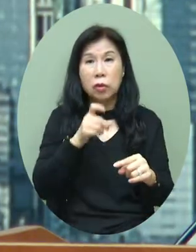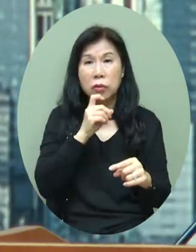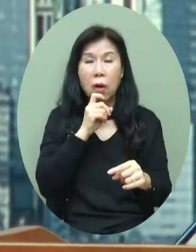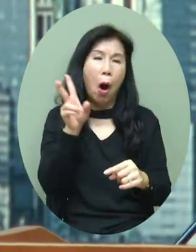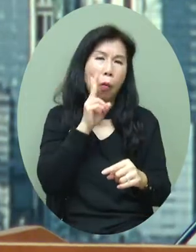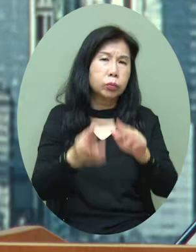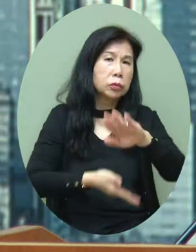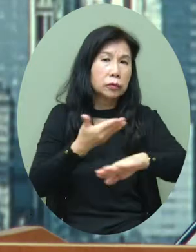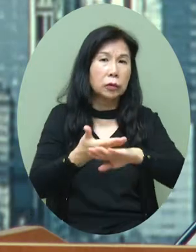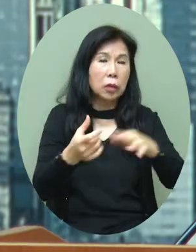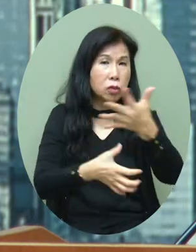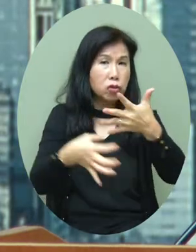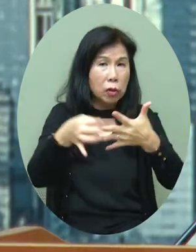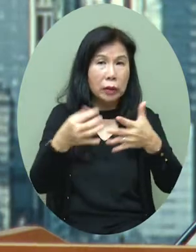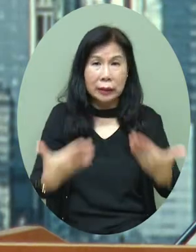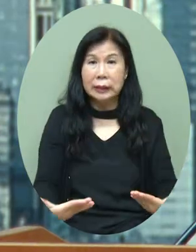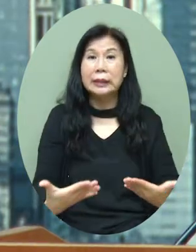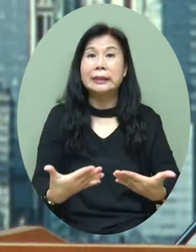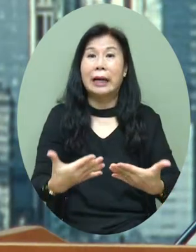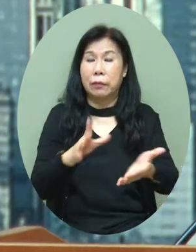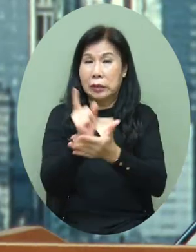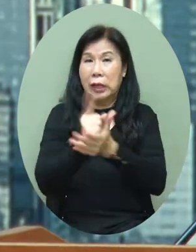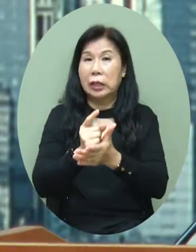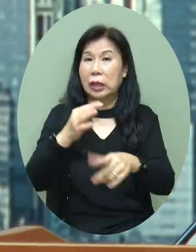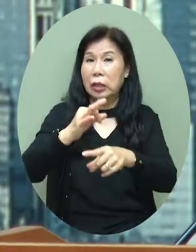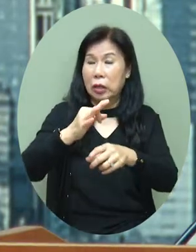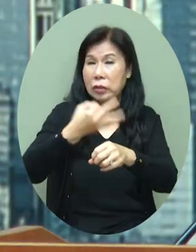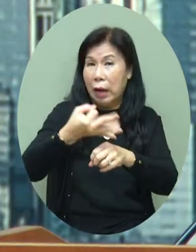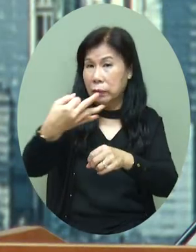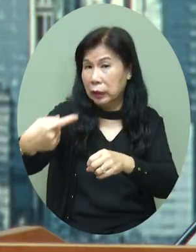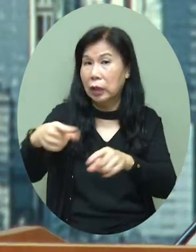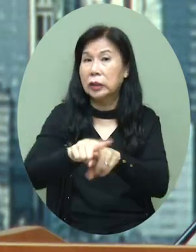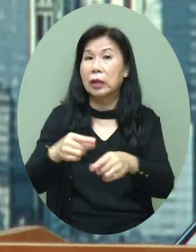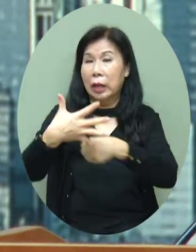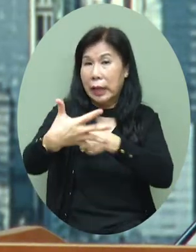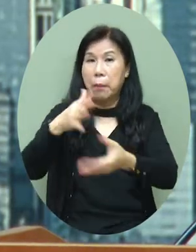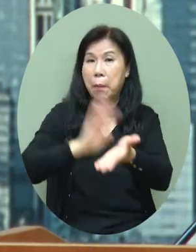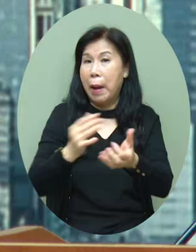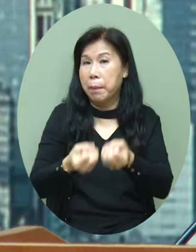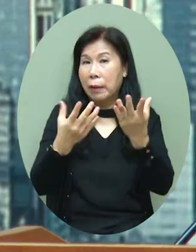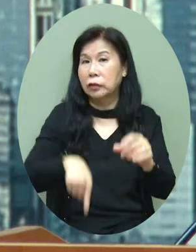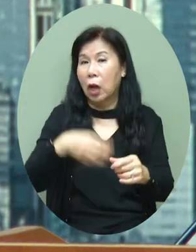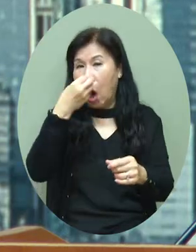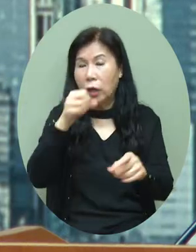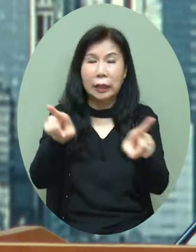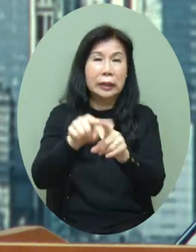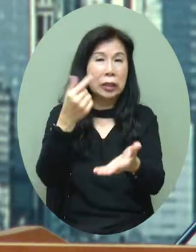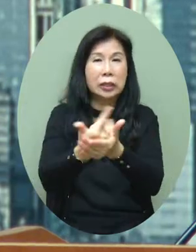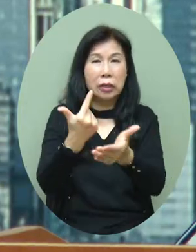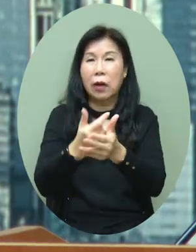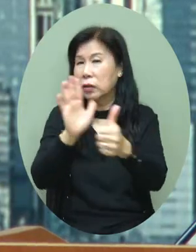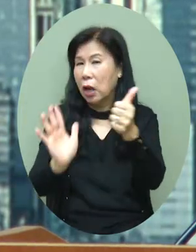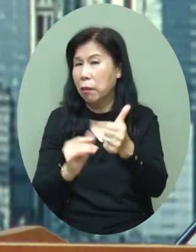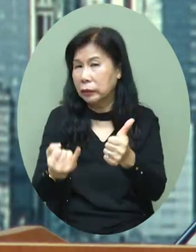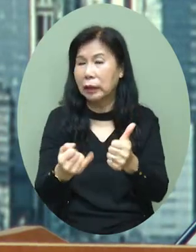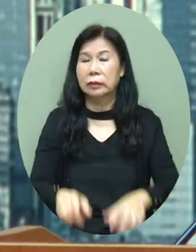epidemic. Although the business atmosphere and the employment situation has changed for the better in recent months,